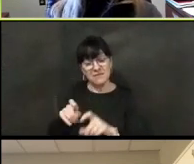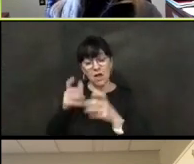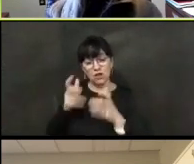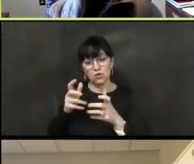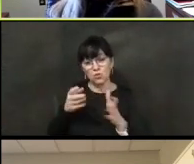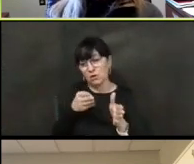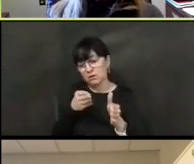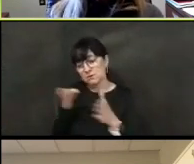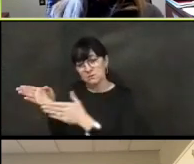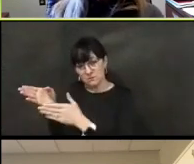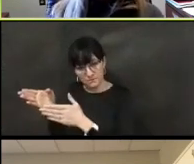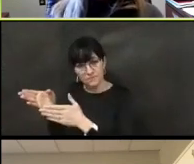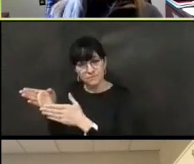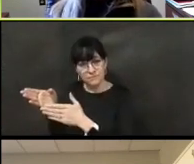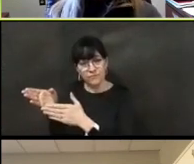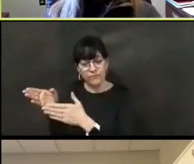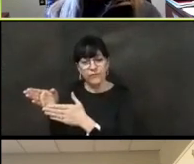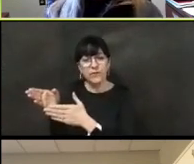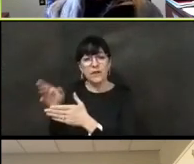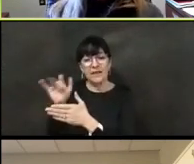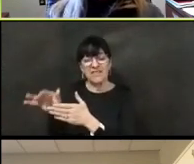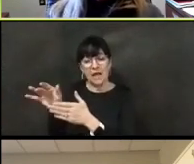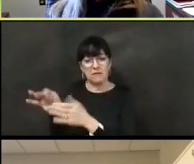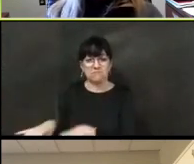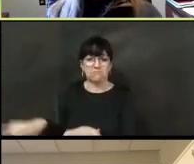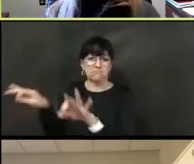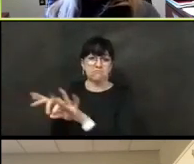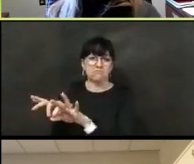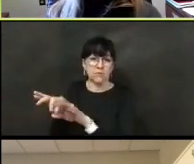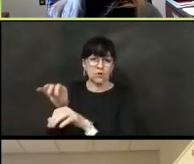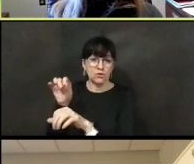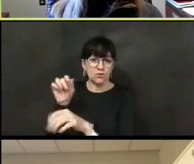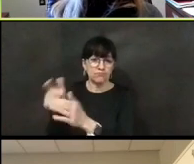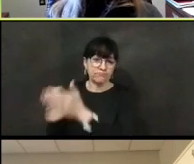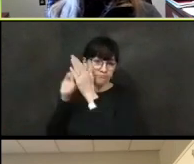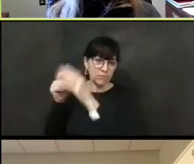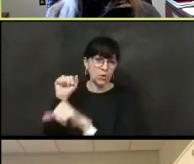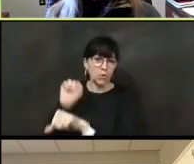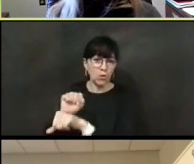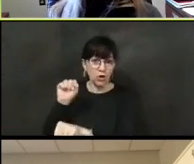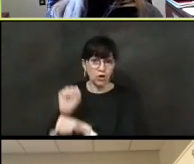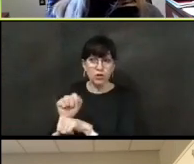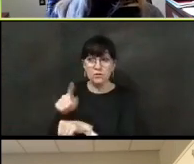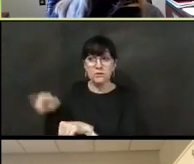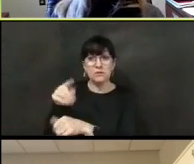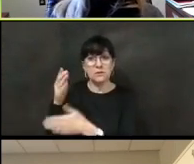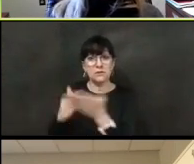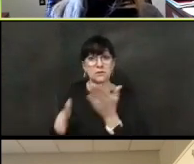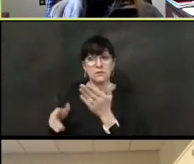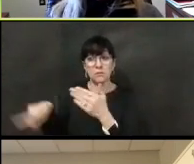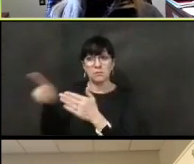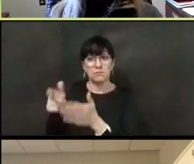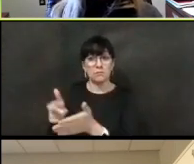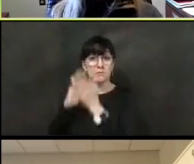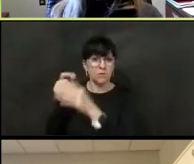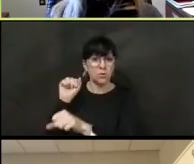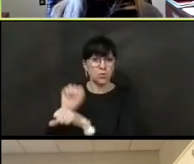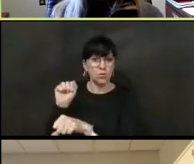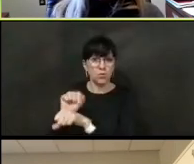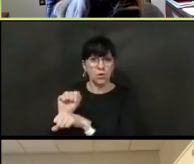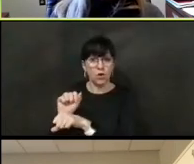extended essential workers as they are going back to work and are exposed to